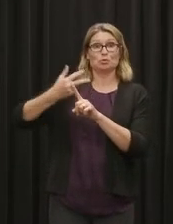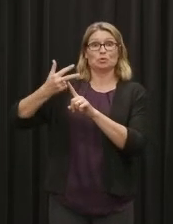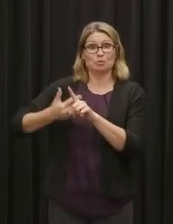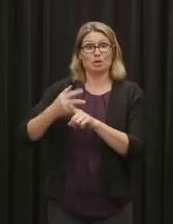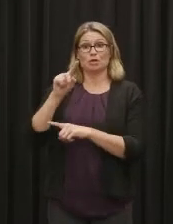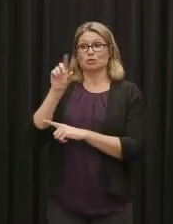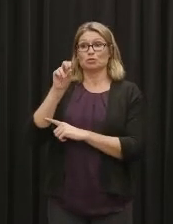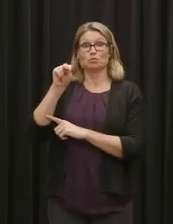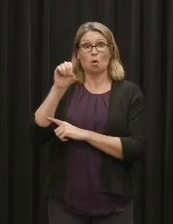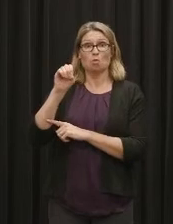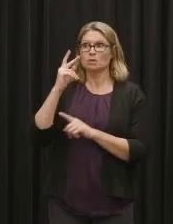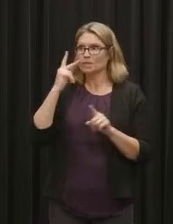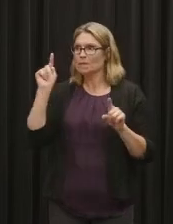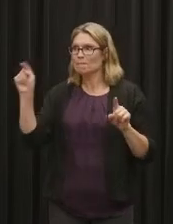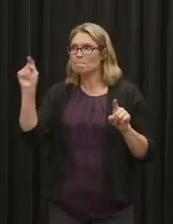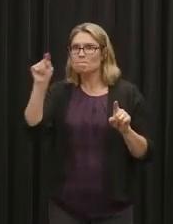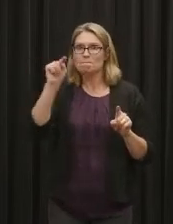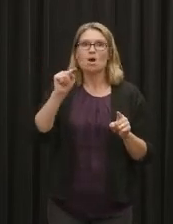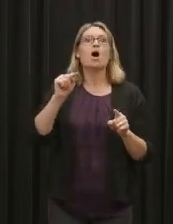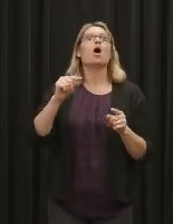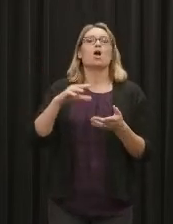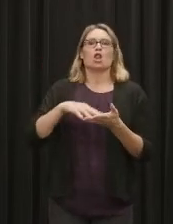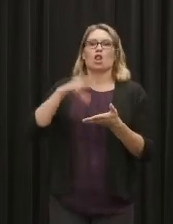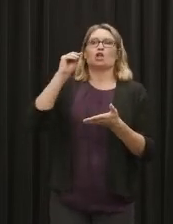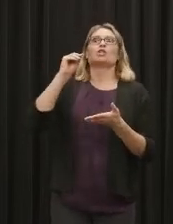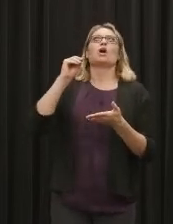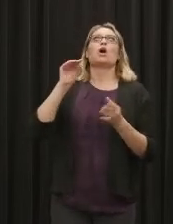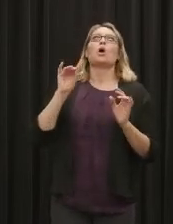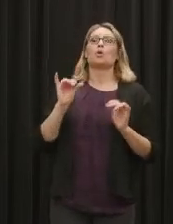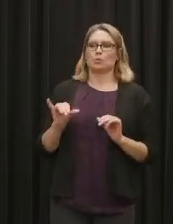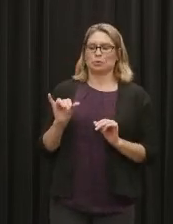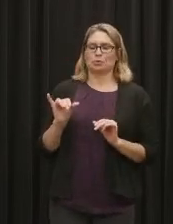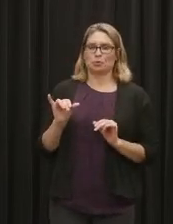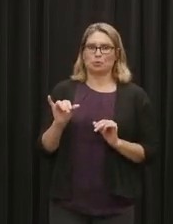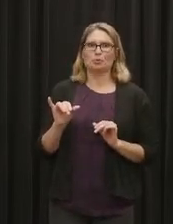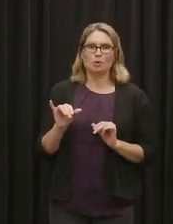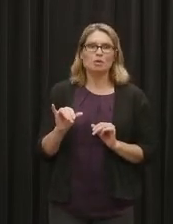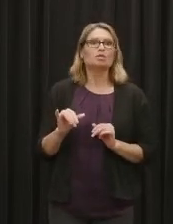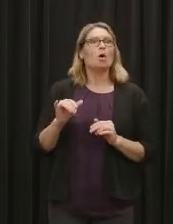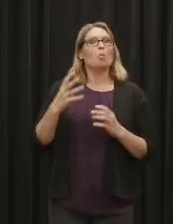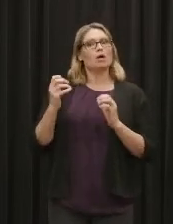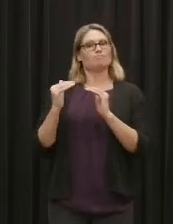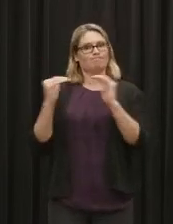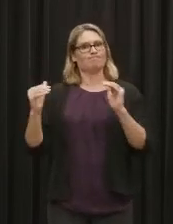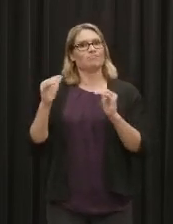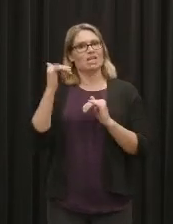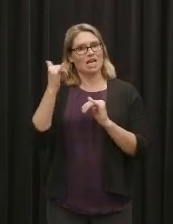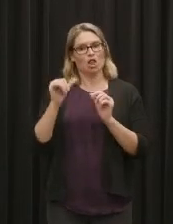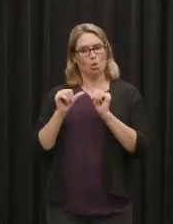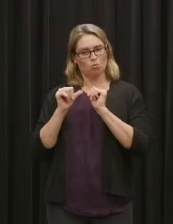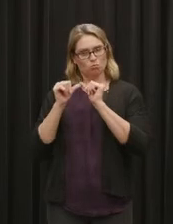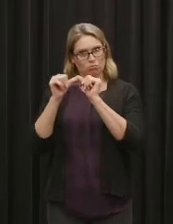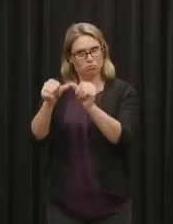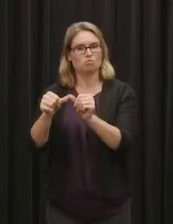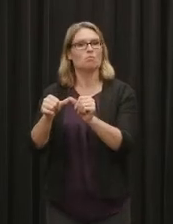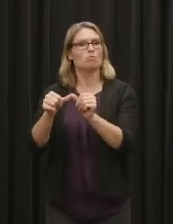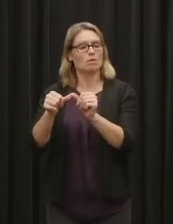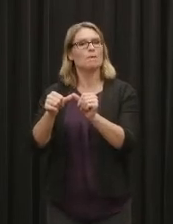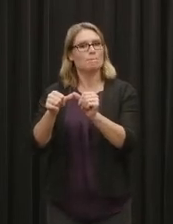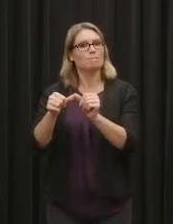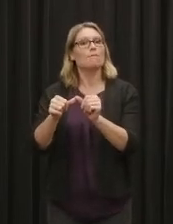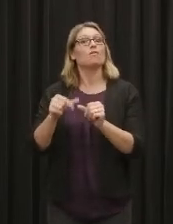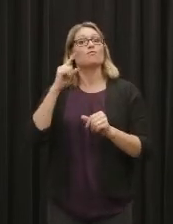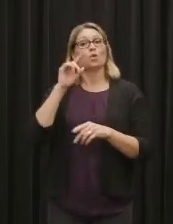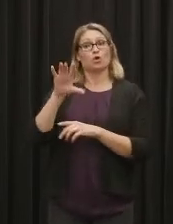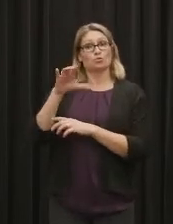zones, the learnings that we can take away right now, that we can provide you with, so that we can all stay in the yellow phase of recovery and through